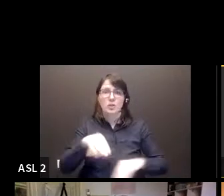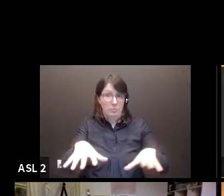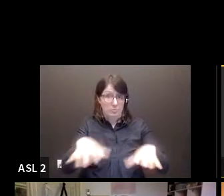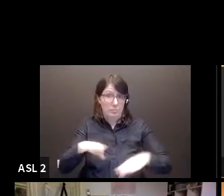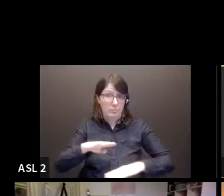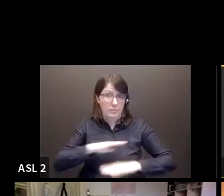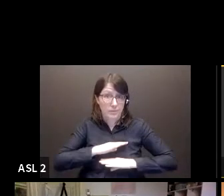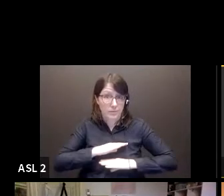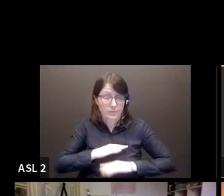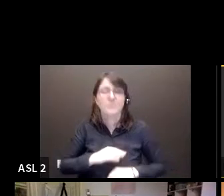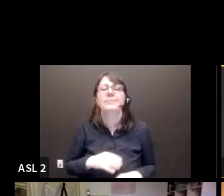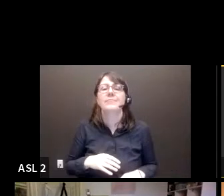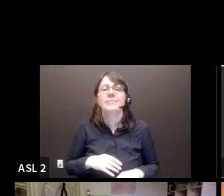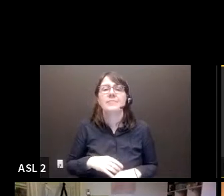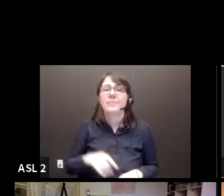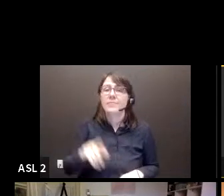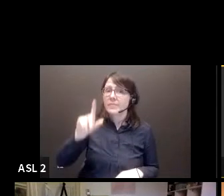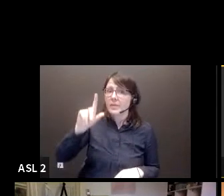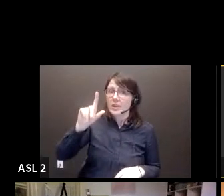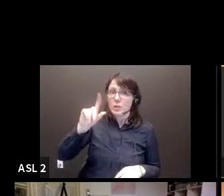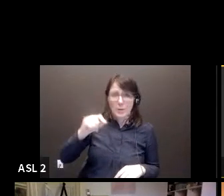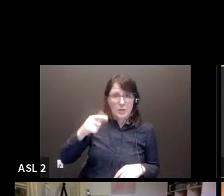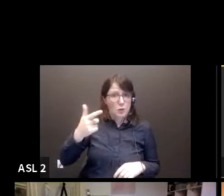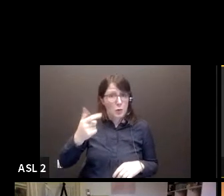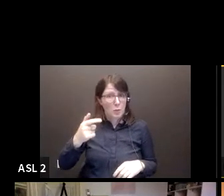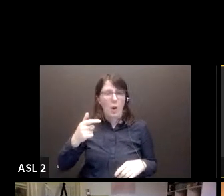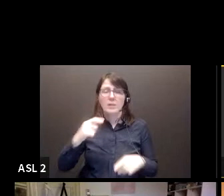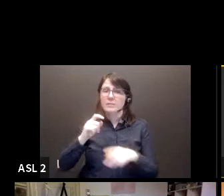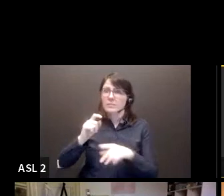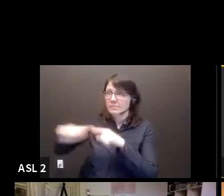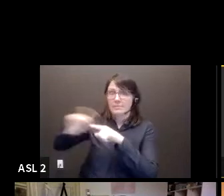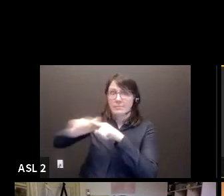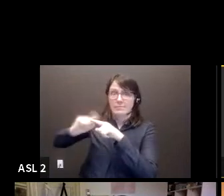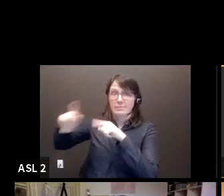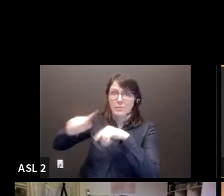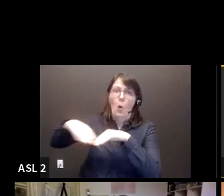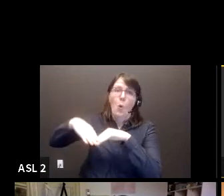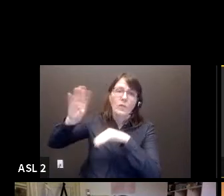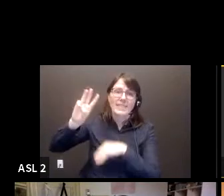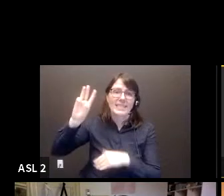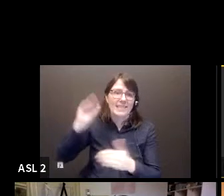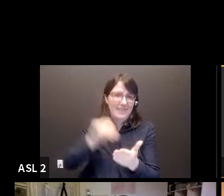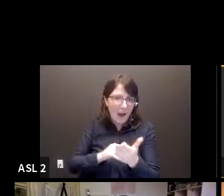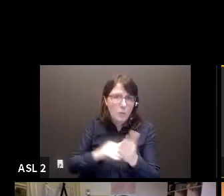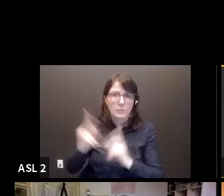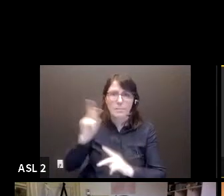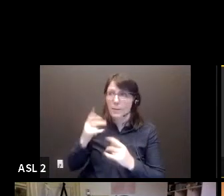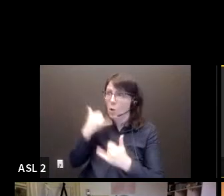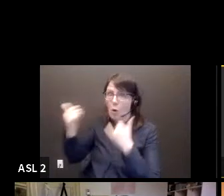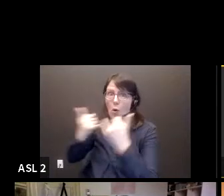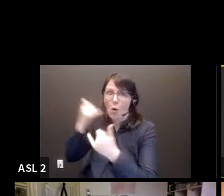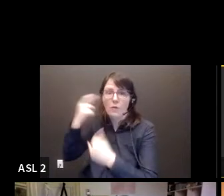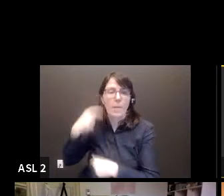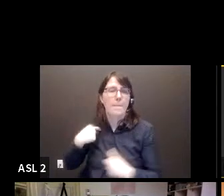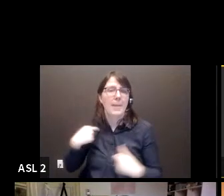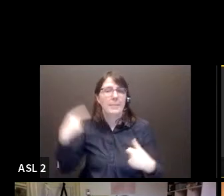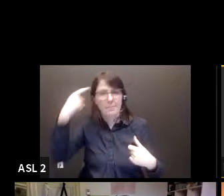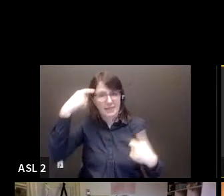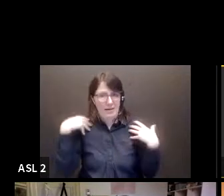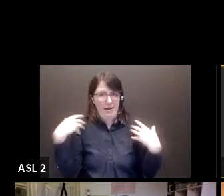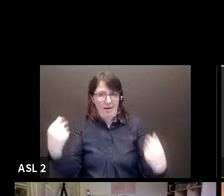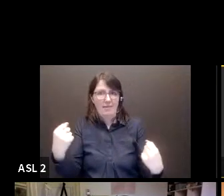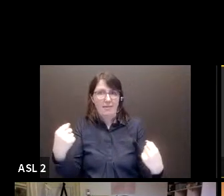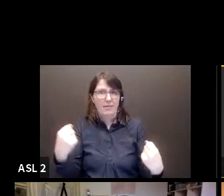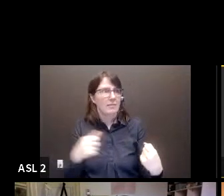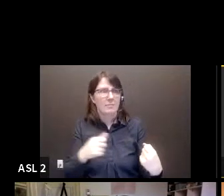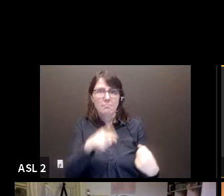000 calls for service for person mental health distress by their own admission this data does not include calls related to an alleged